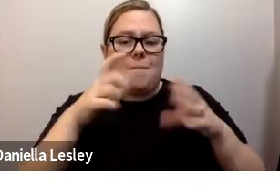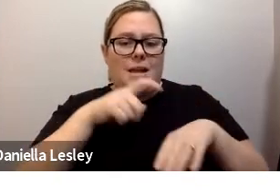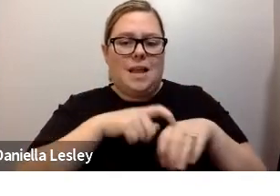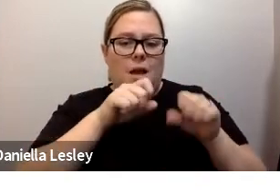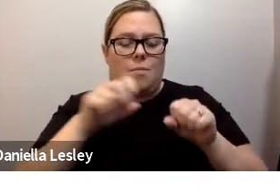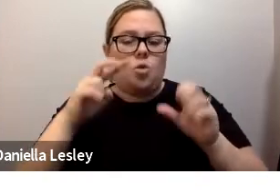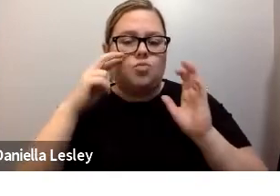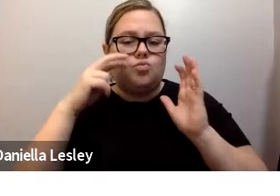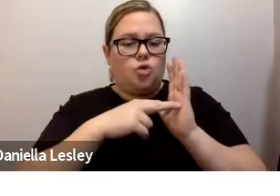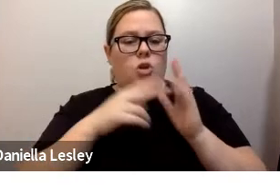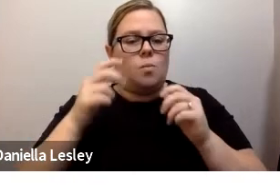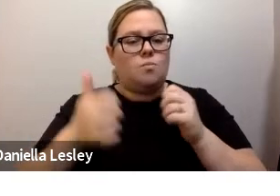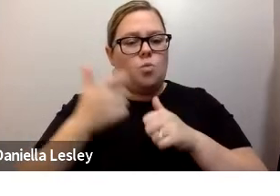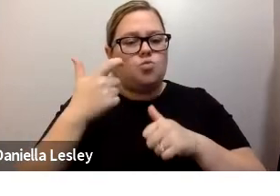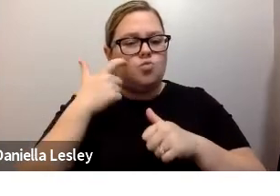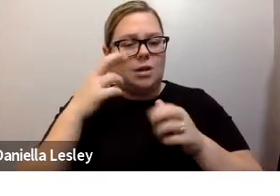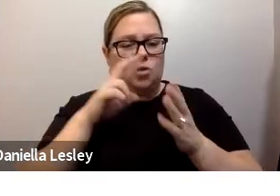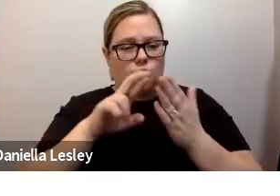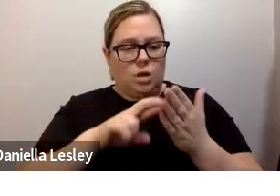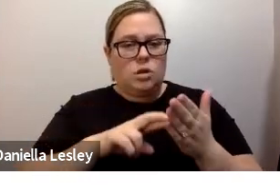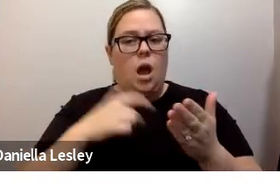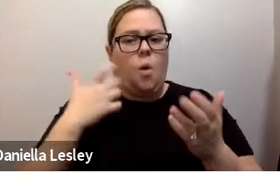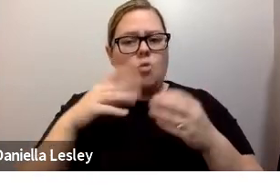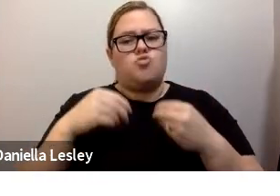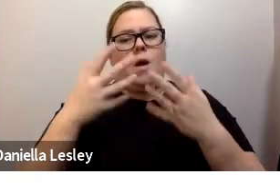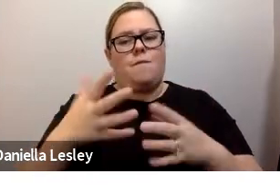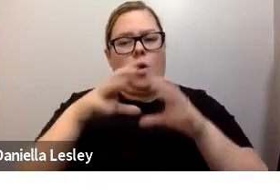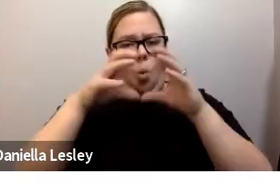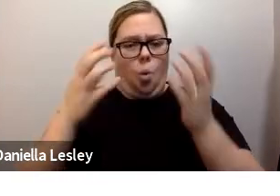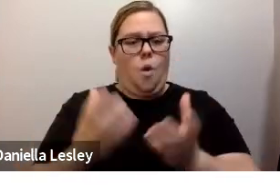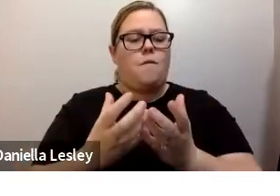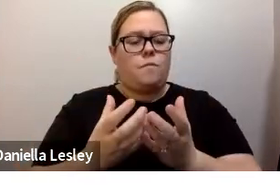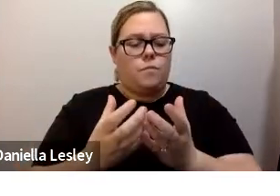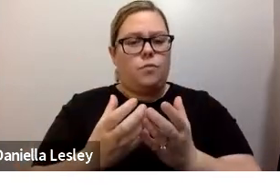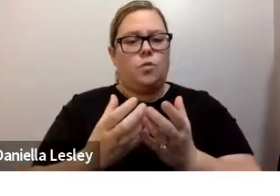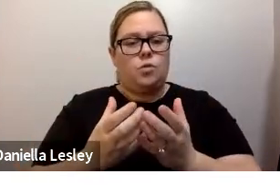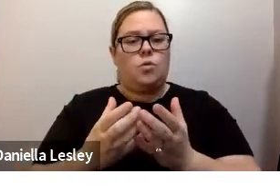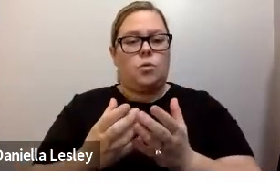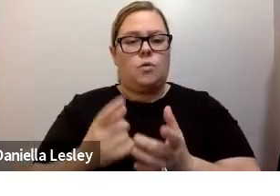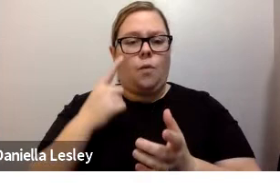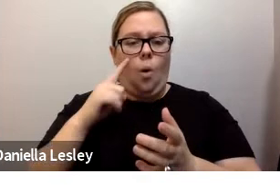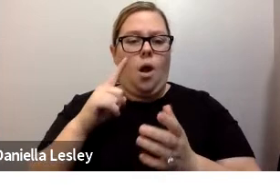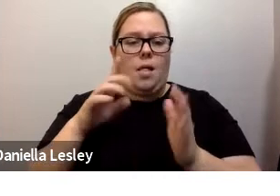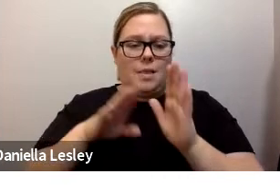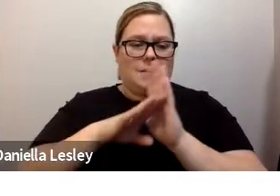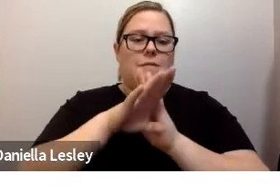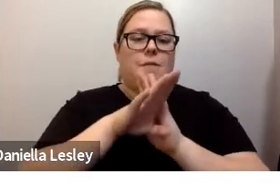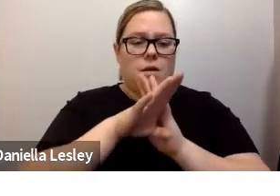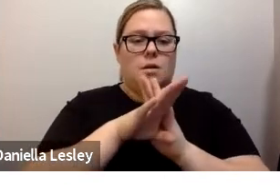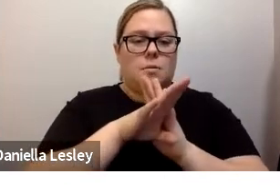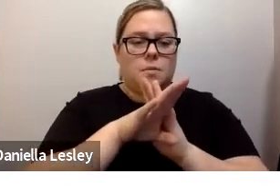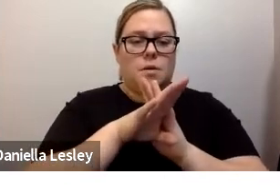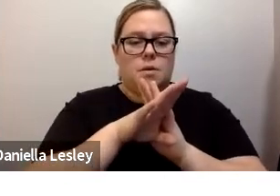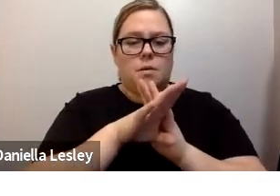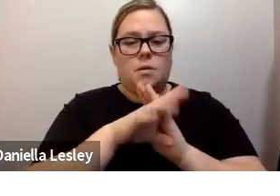latest research. So I want to provide an overview of the AVID development along